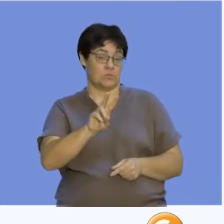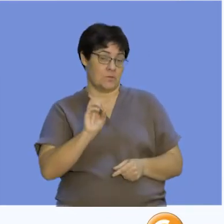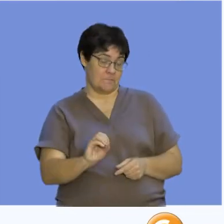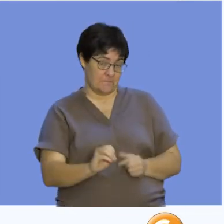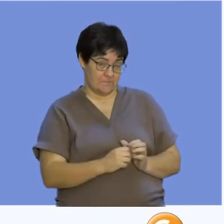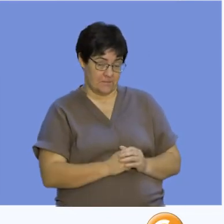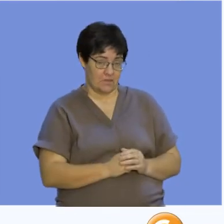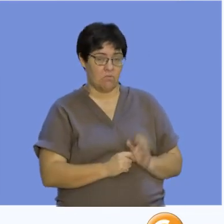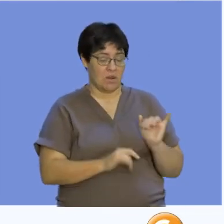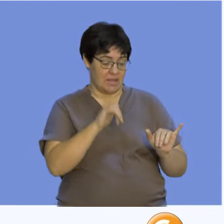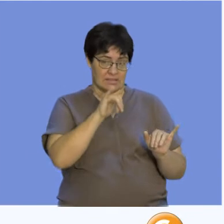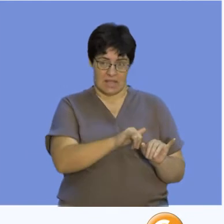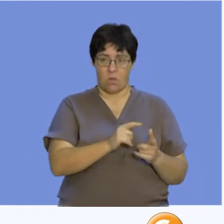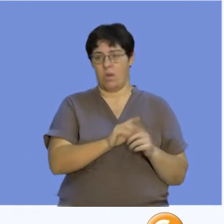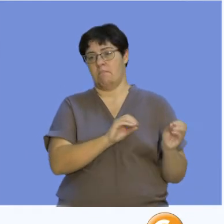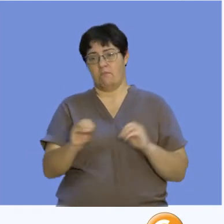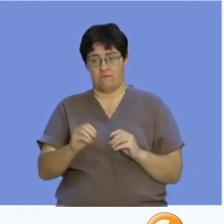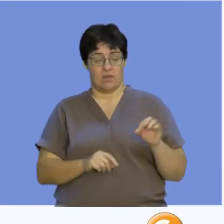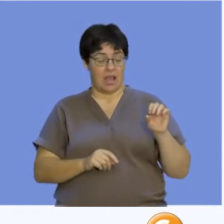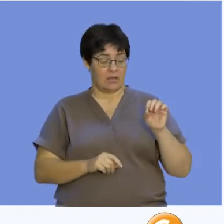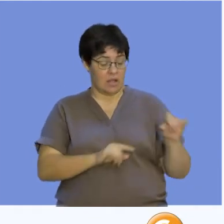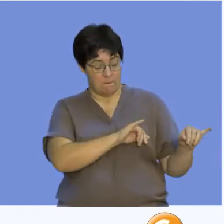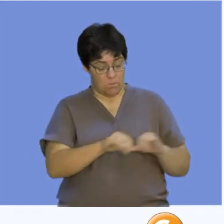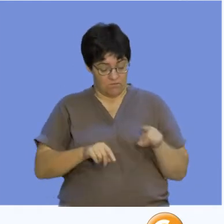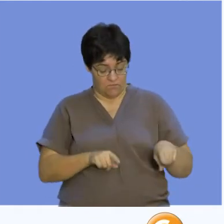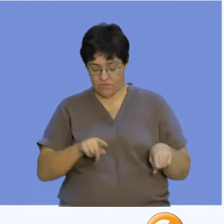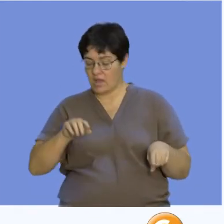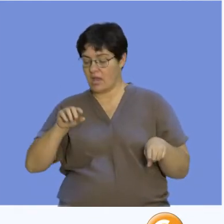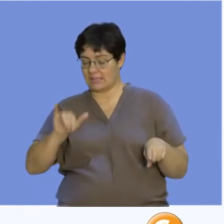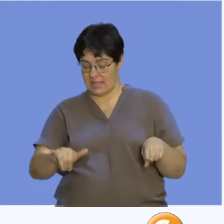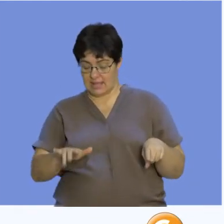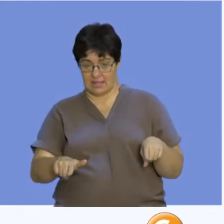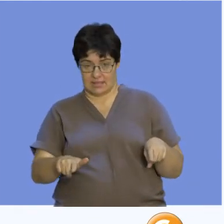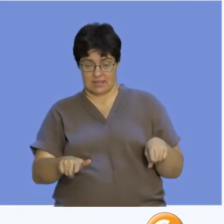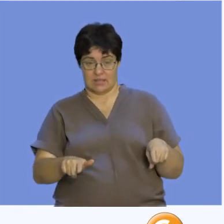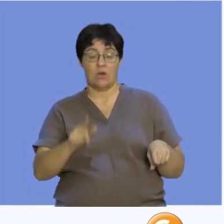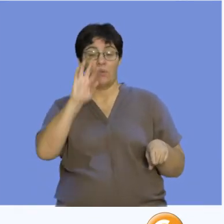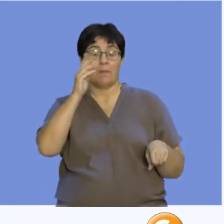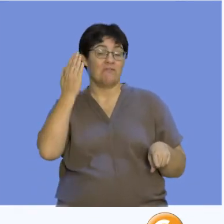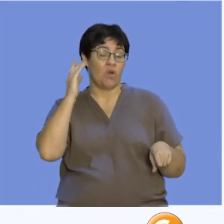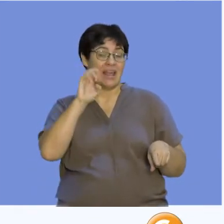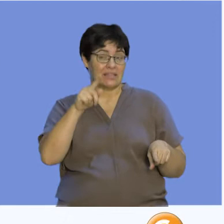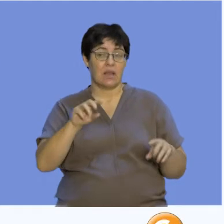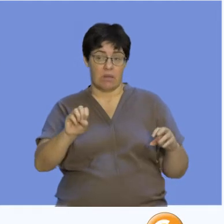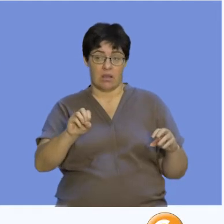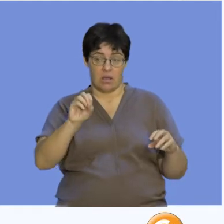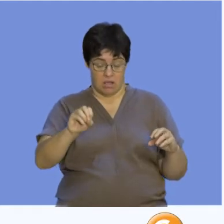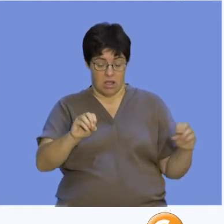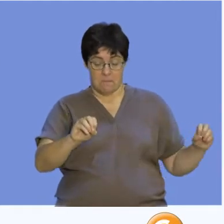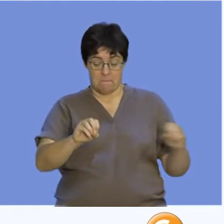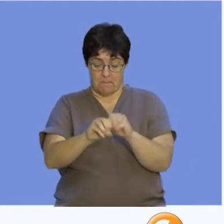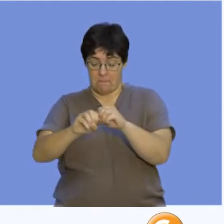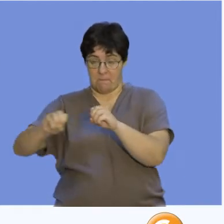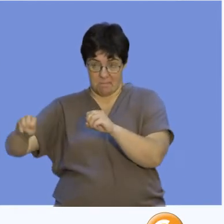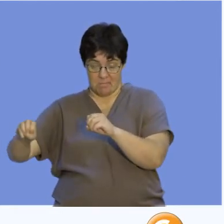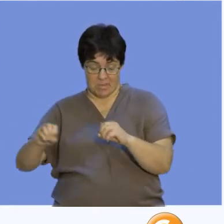moving. Remember, when this was elastic, number 1 stopped and number 2 kept going. So let's see what happens